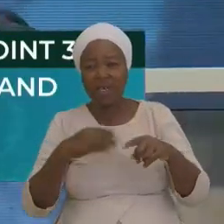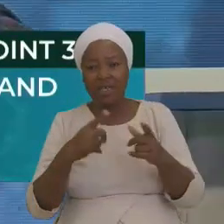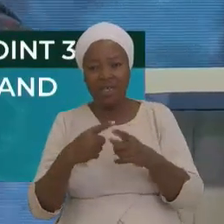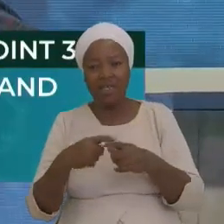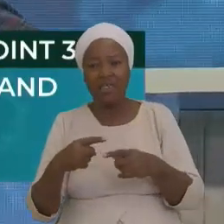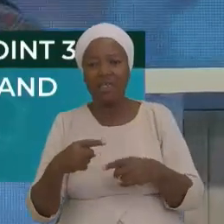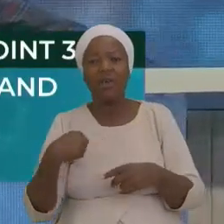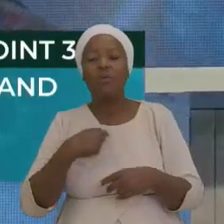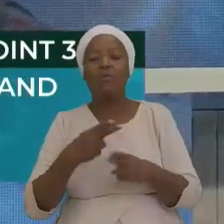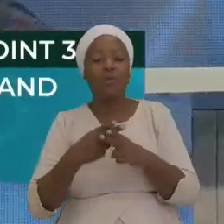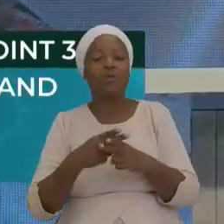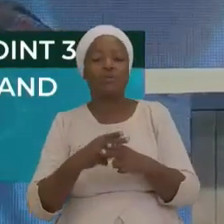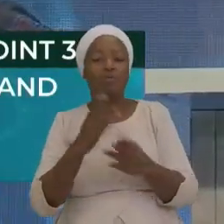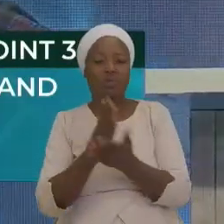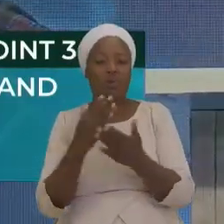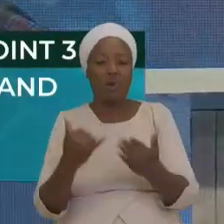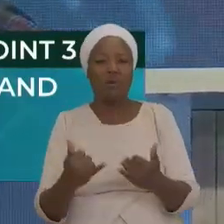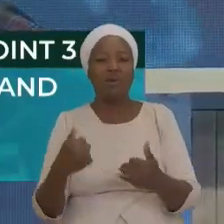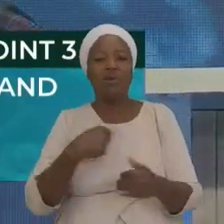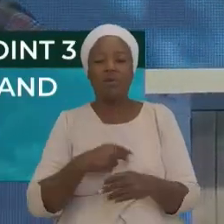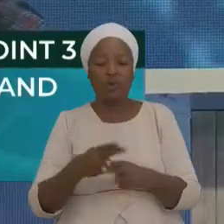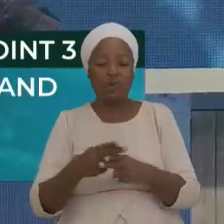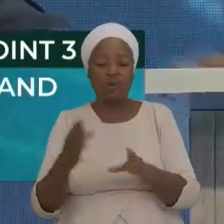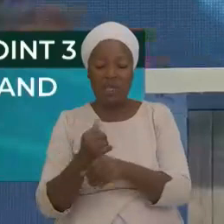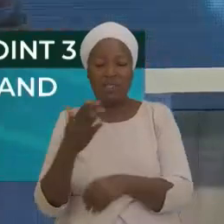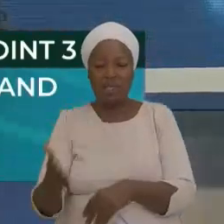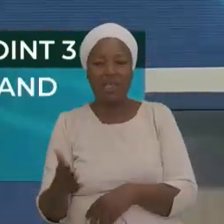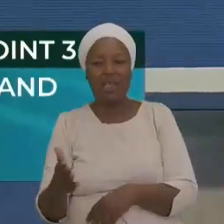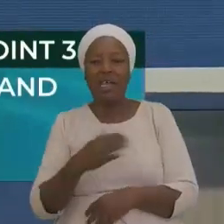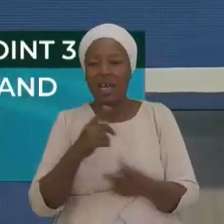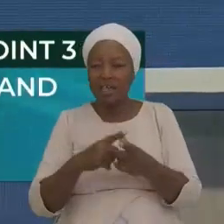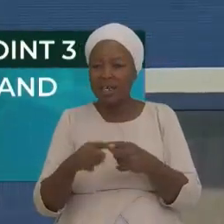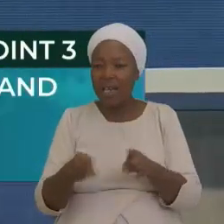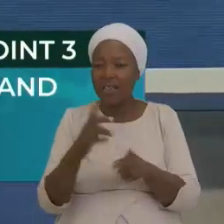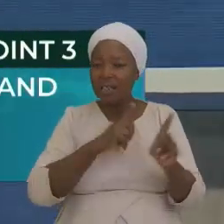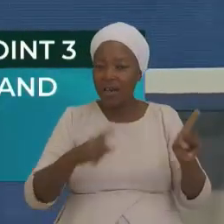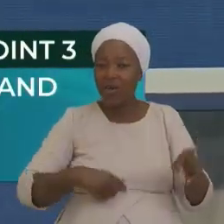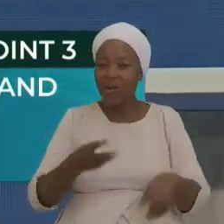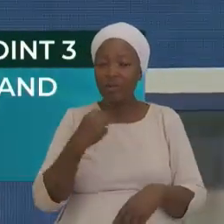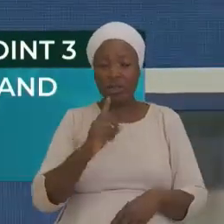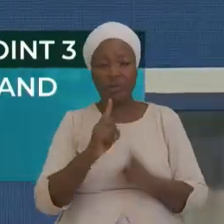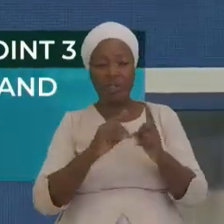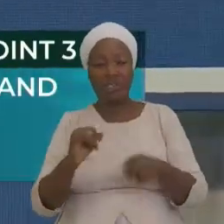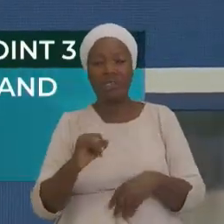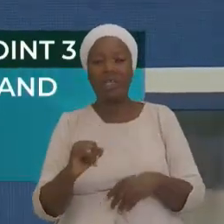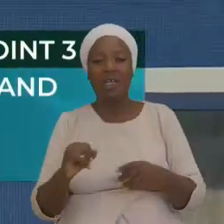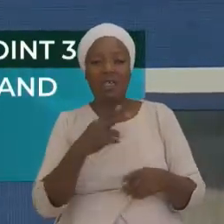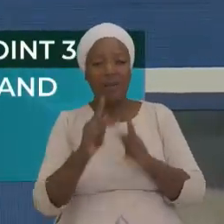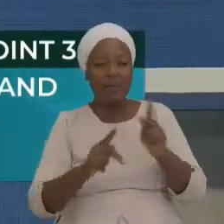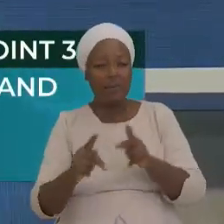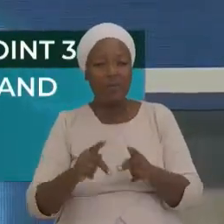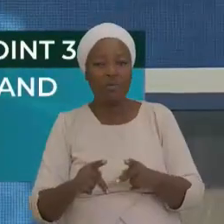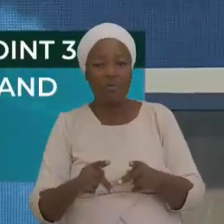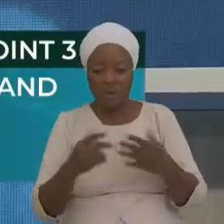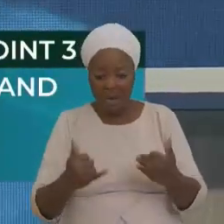soon going to land. We're soon getting there. And as the Lord was speaking, the people already, they